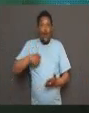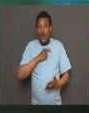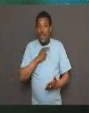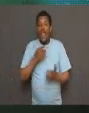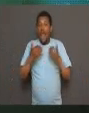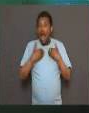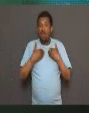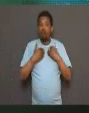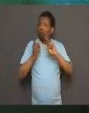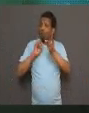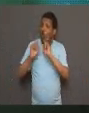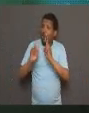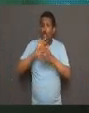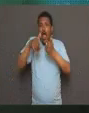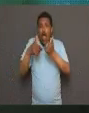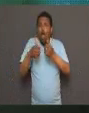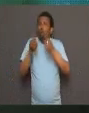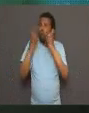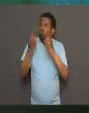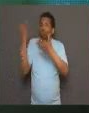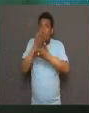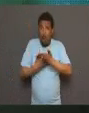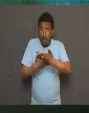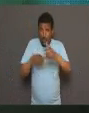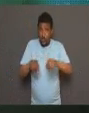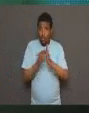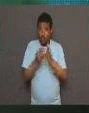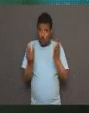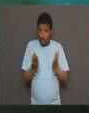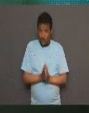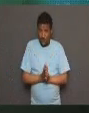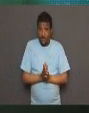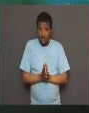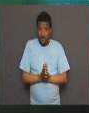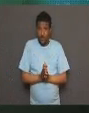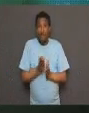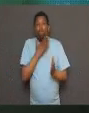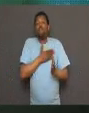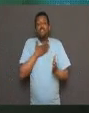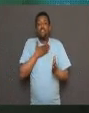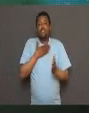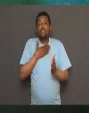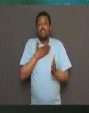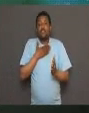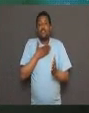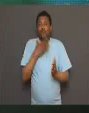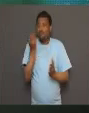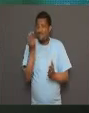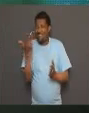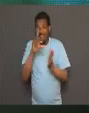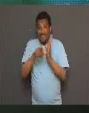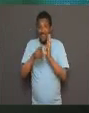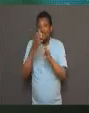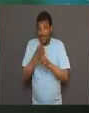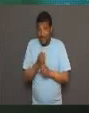a lot about maps so far in this unit. Please take a couple of